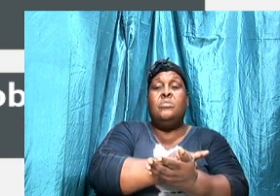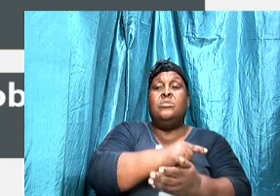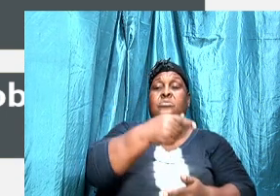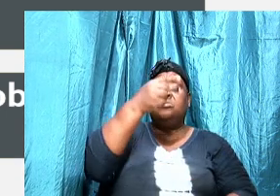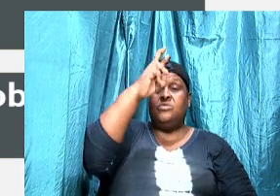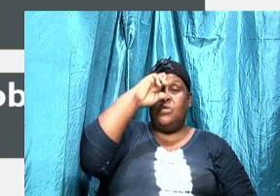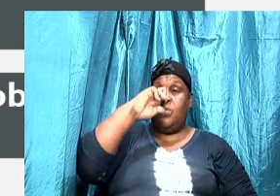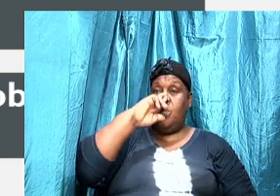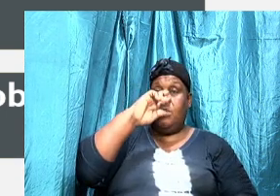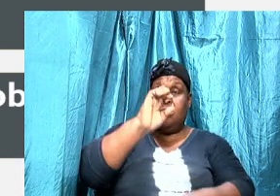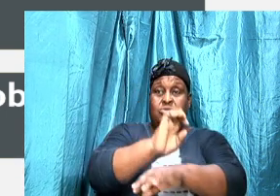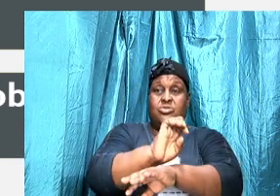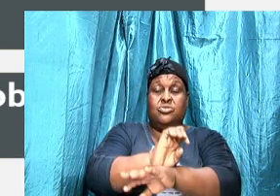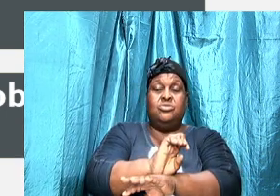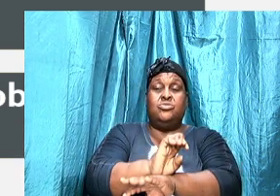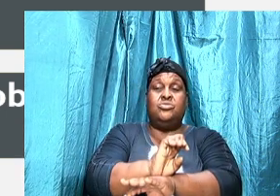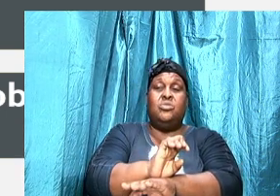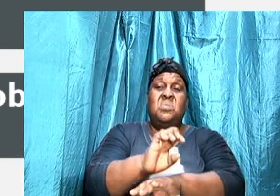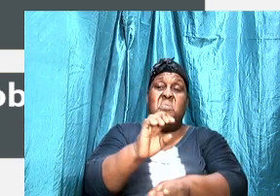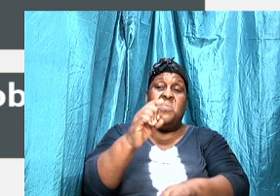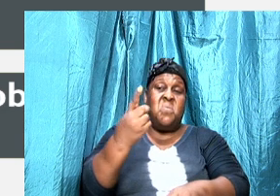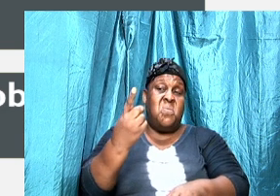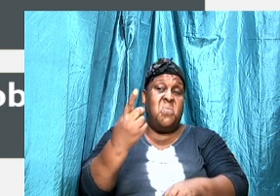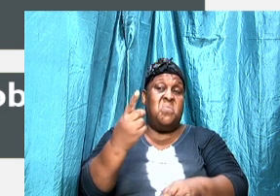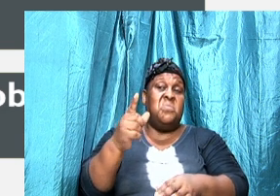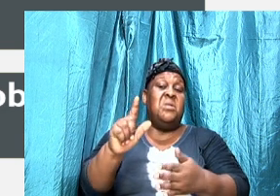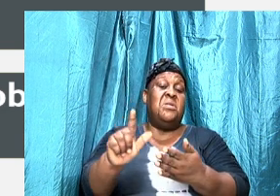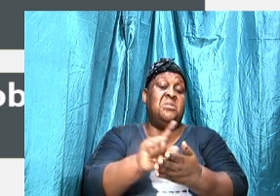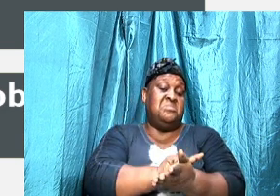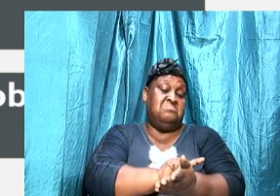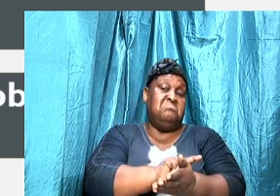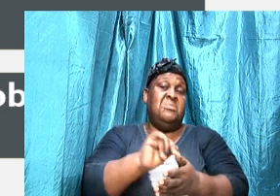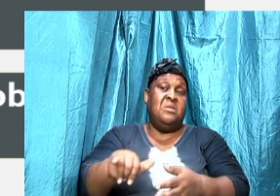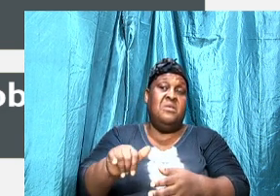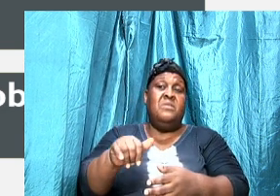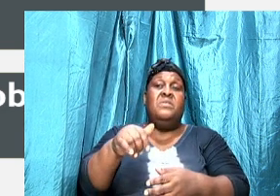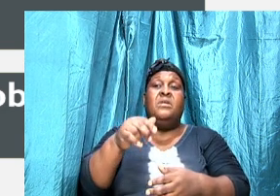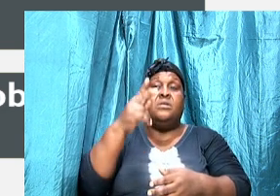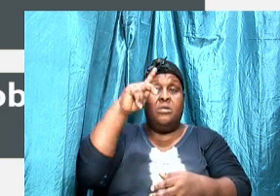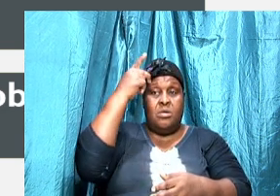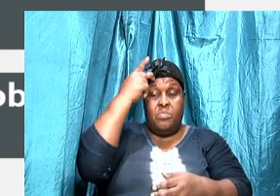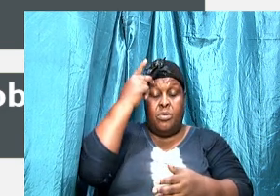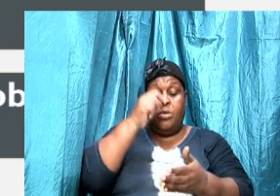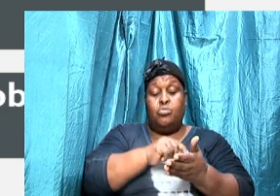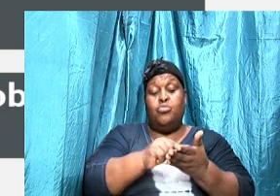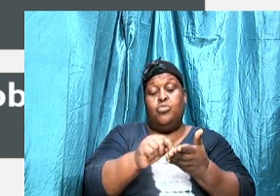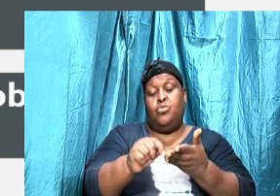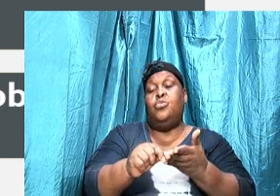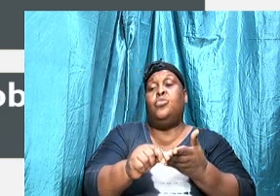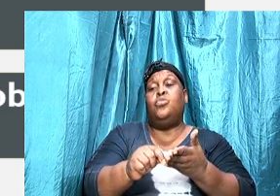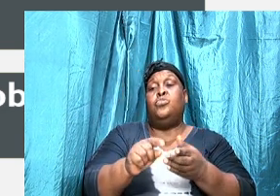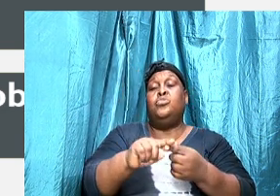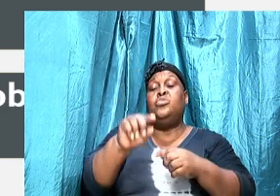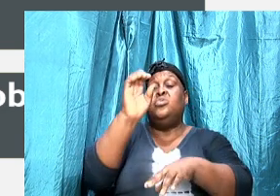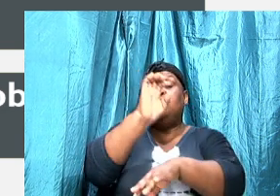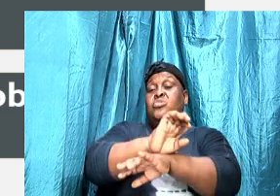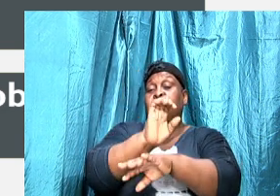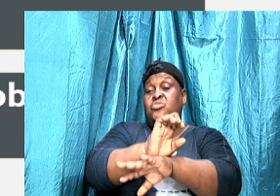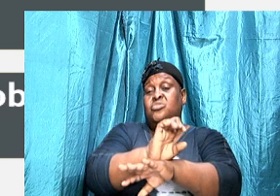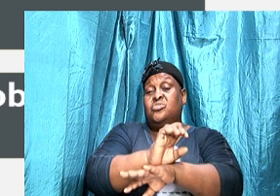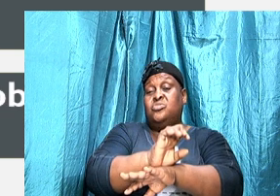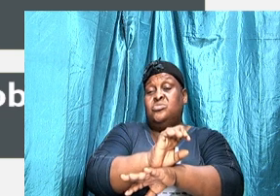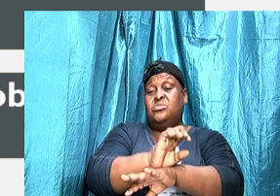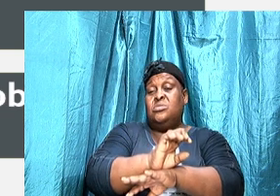church, is the only letter that Paul wrote to a church that